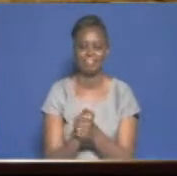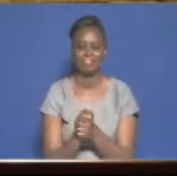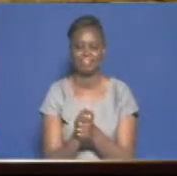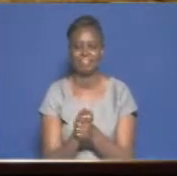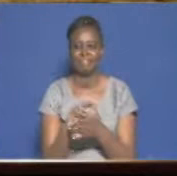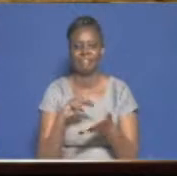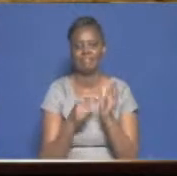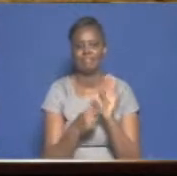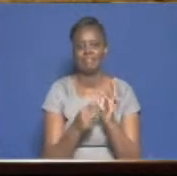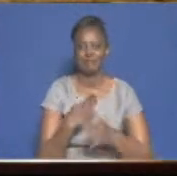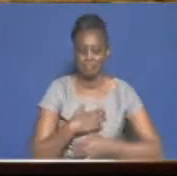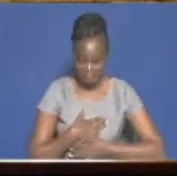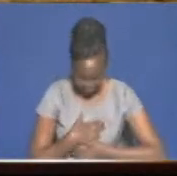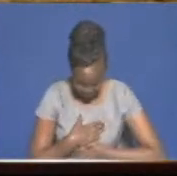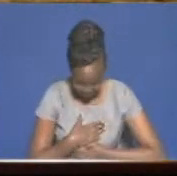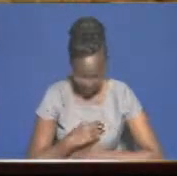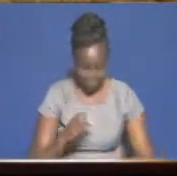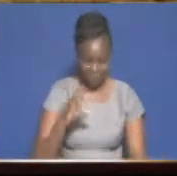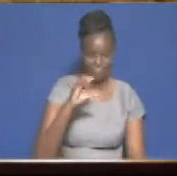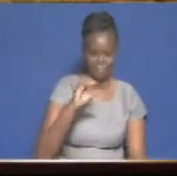I mean, Honorable Lagwaluoch.